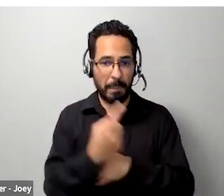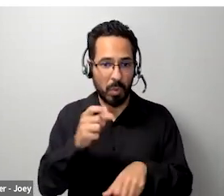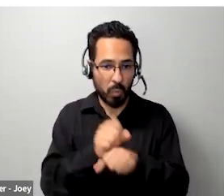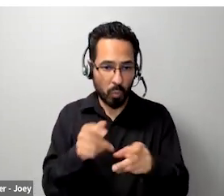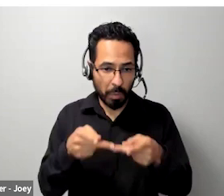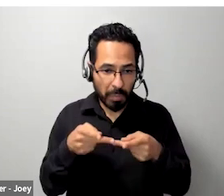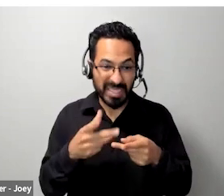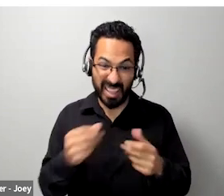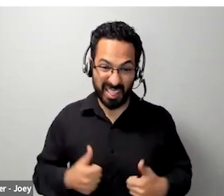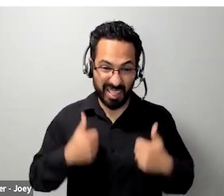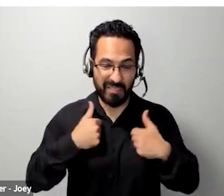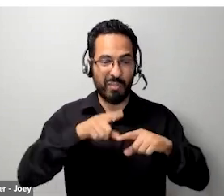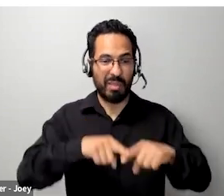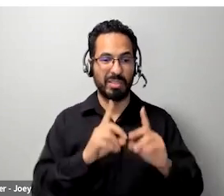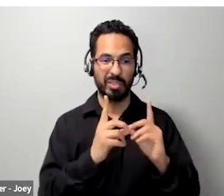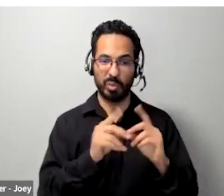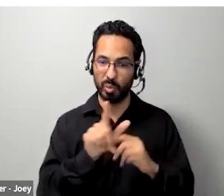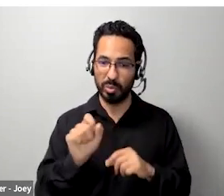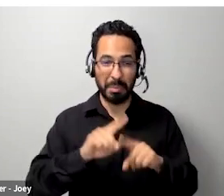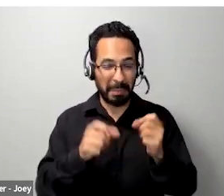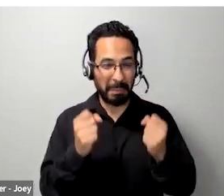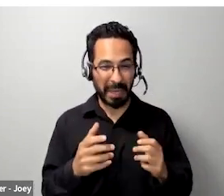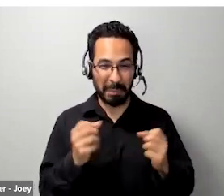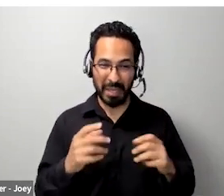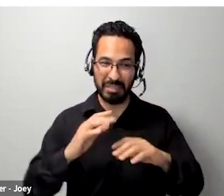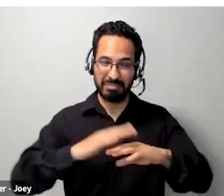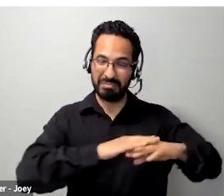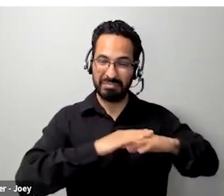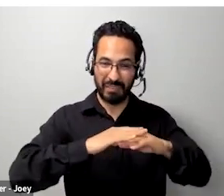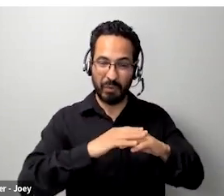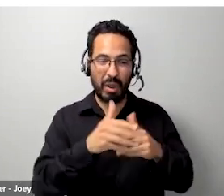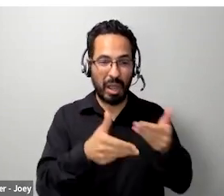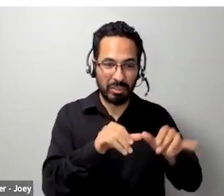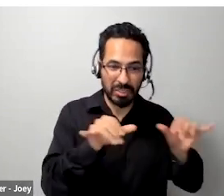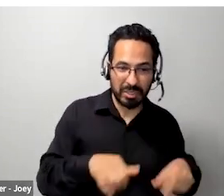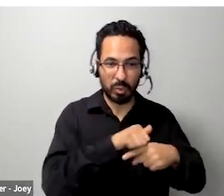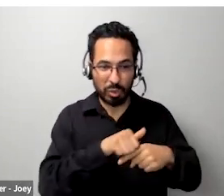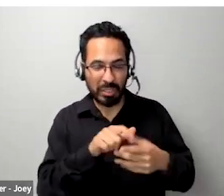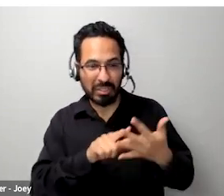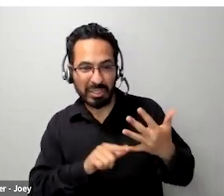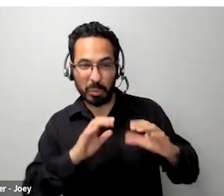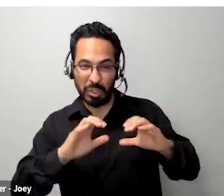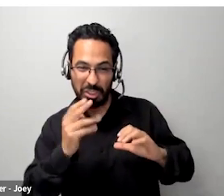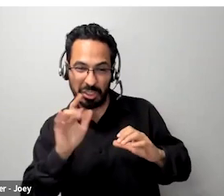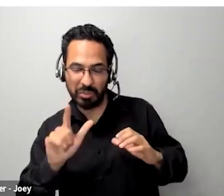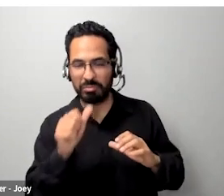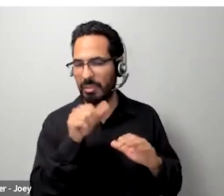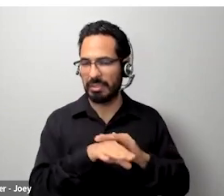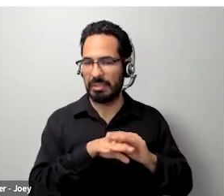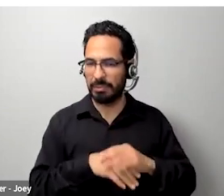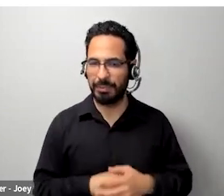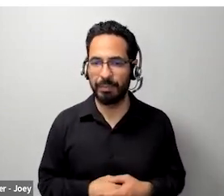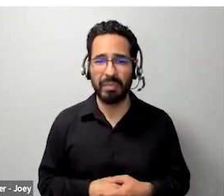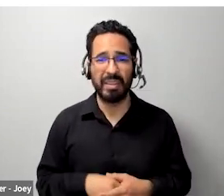digital tools, yet many platforms, hiring systems, training materials, and communication channels remain inaccessible.